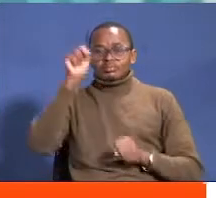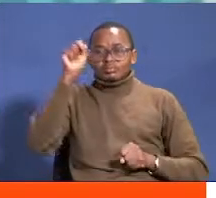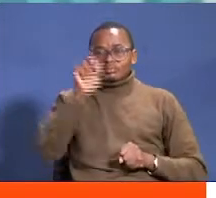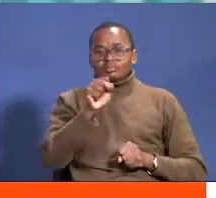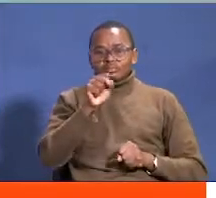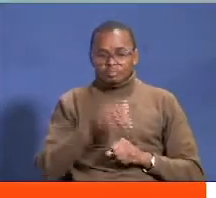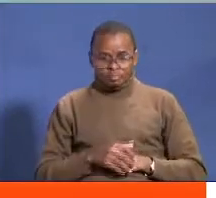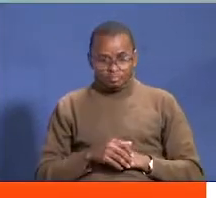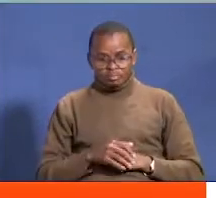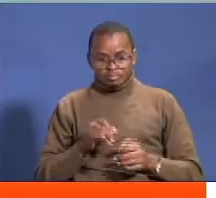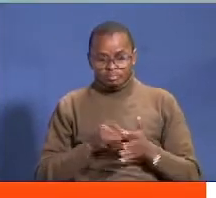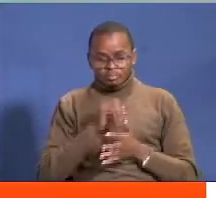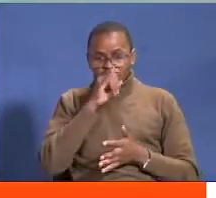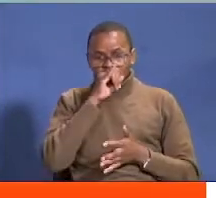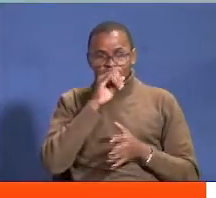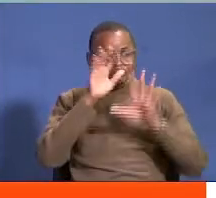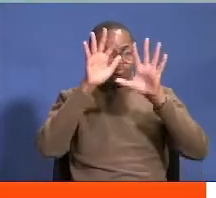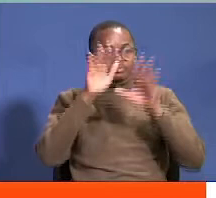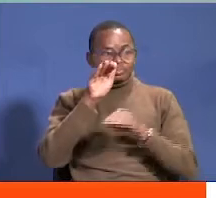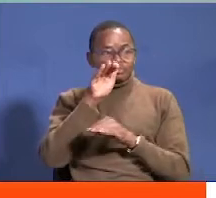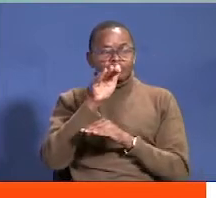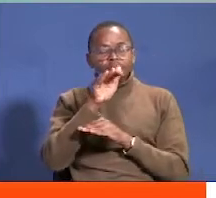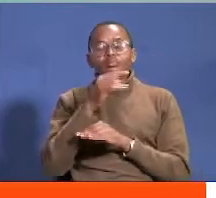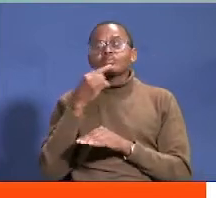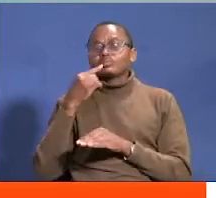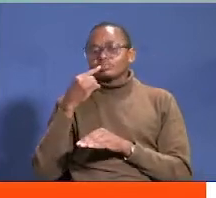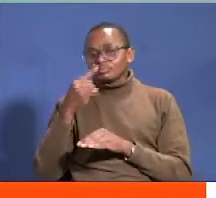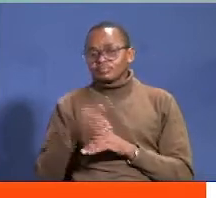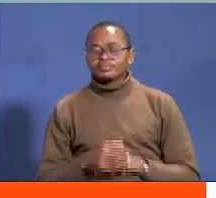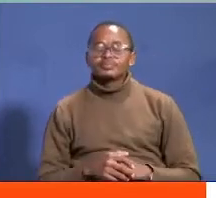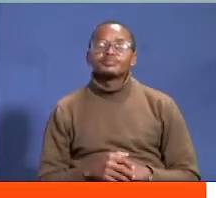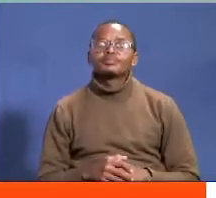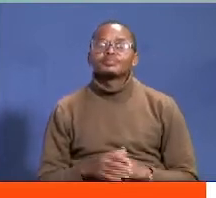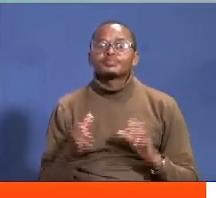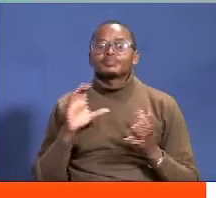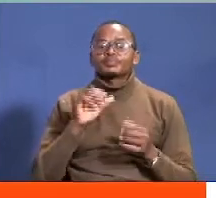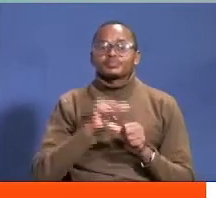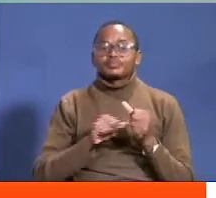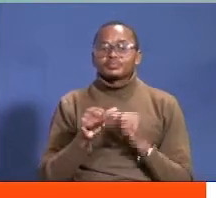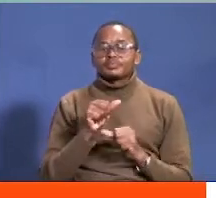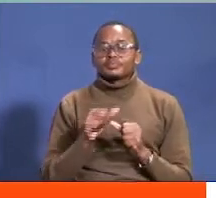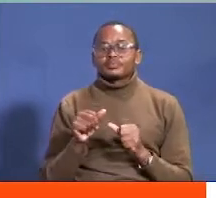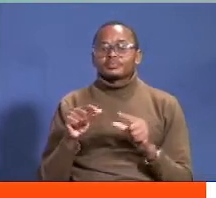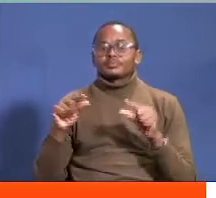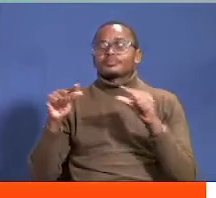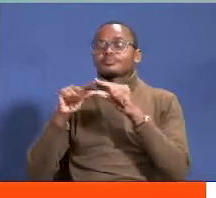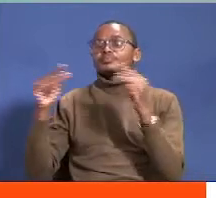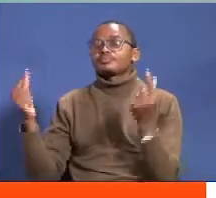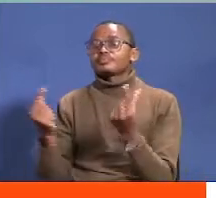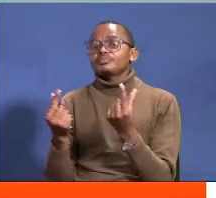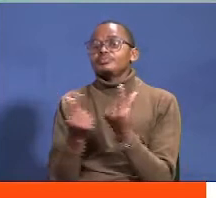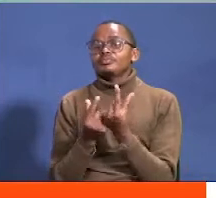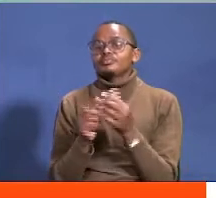Yeah. Now, it's really important to us that you've mentioned that climate action is a matter of global concern from